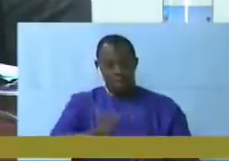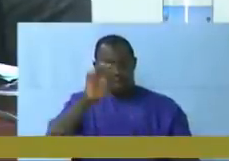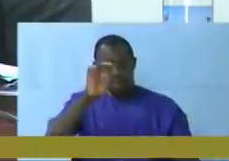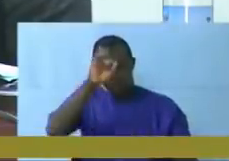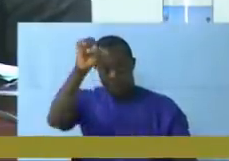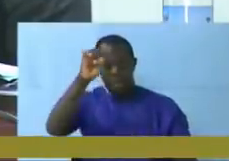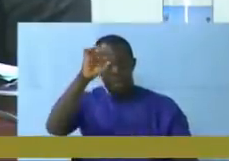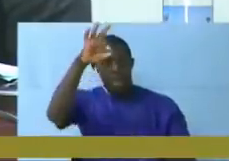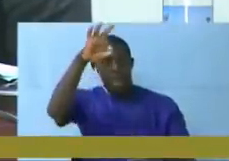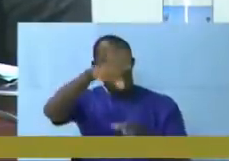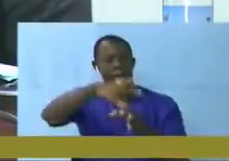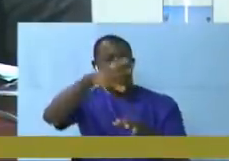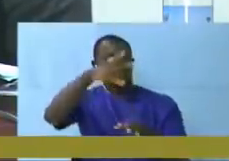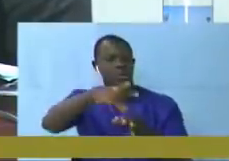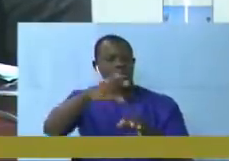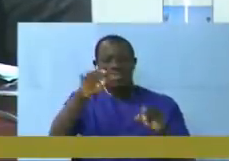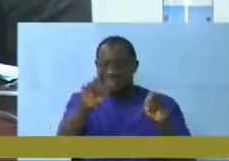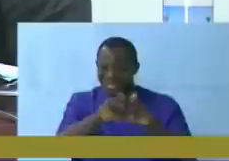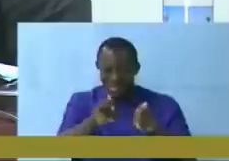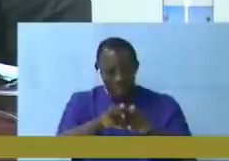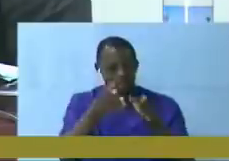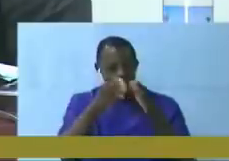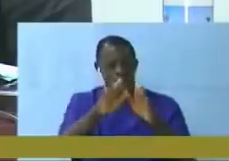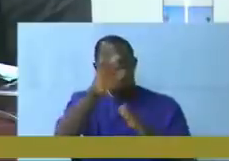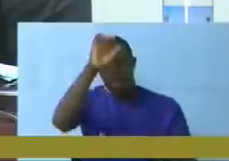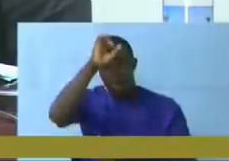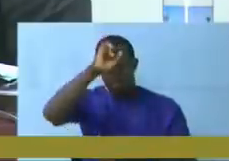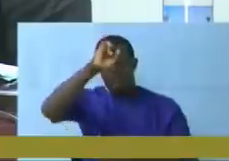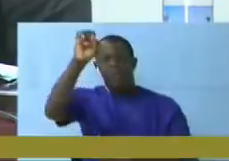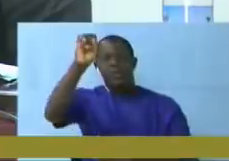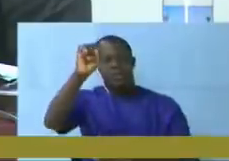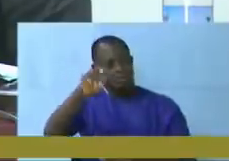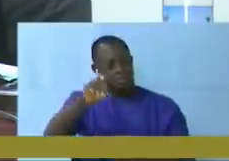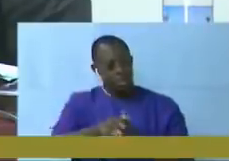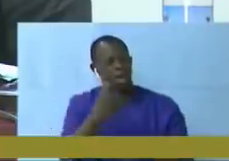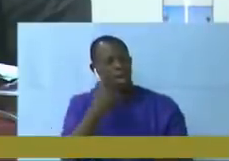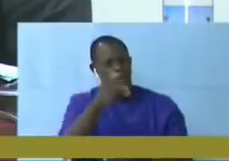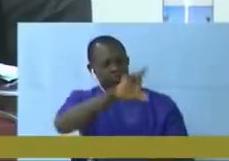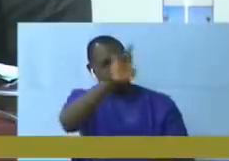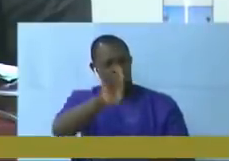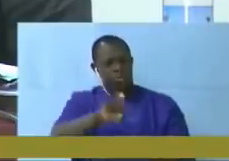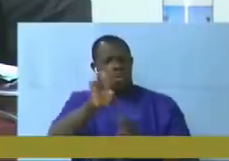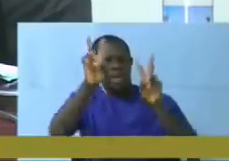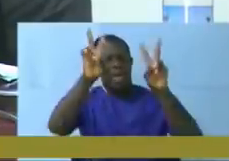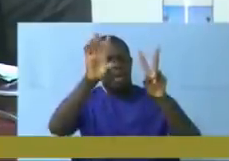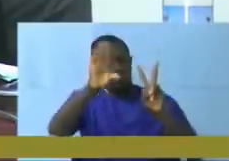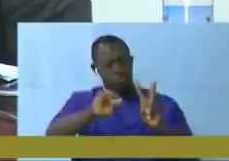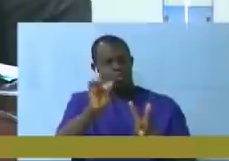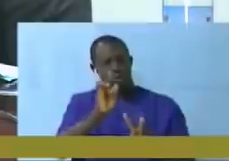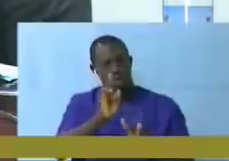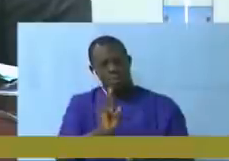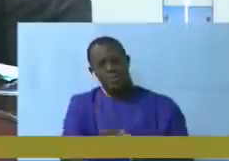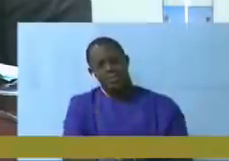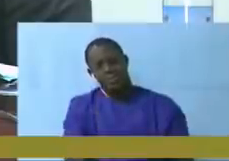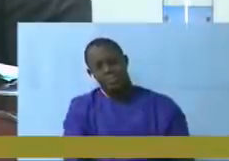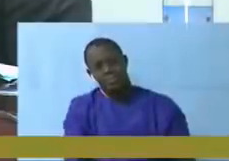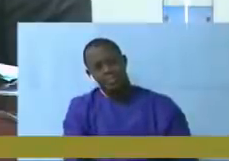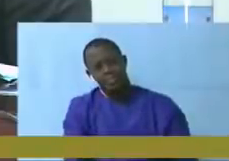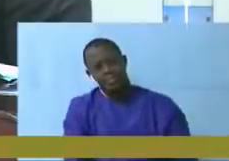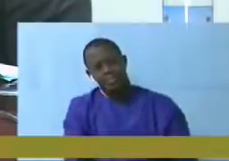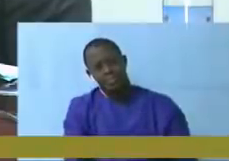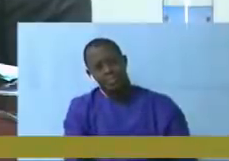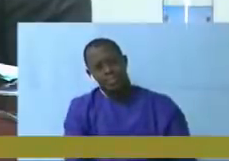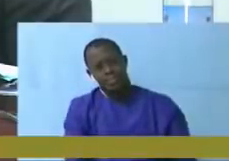same ticket as the president? Nakala Jammeh jele won lolou na pour gis ne vice president am bi dañ ko